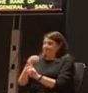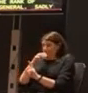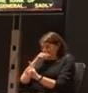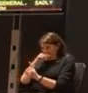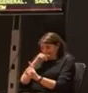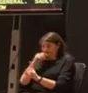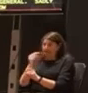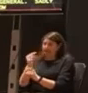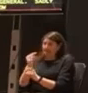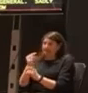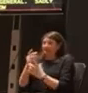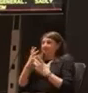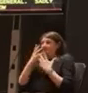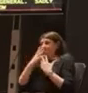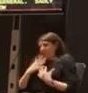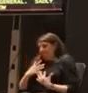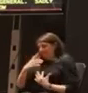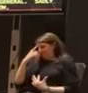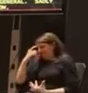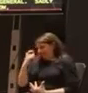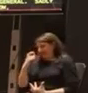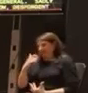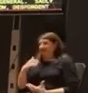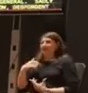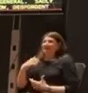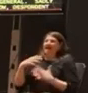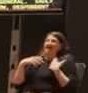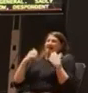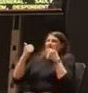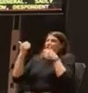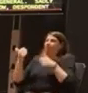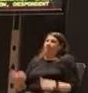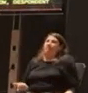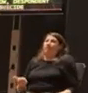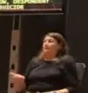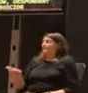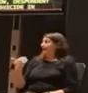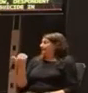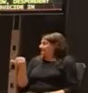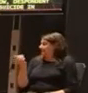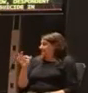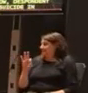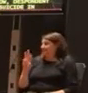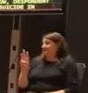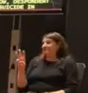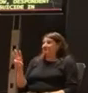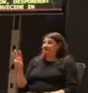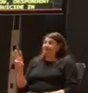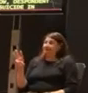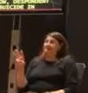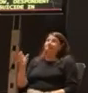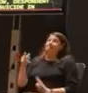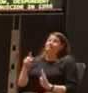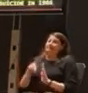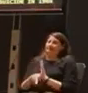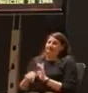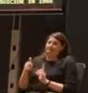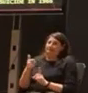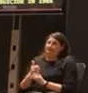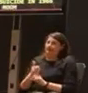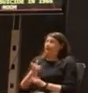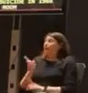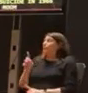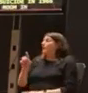despondent over his health, committed suicide in 1966 in a hotel room in